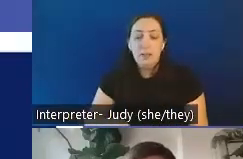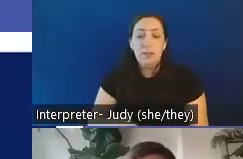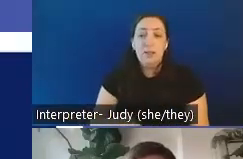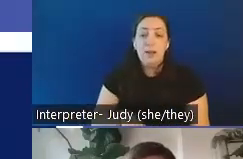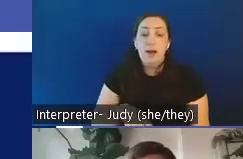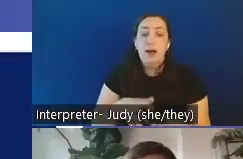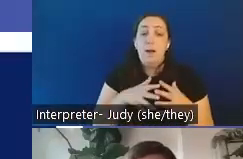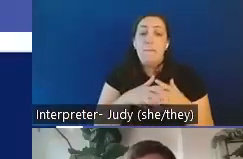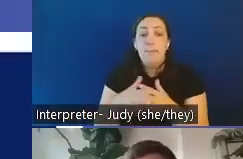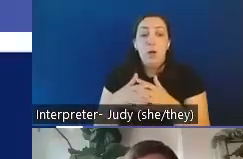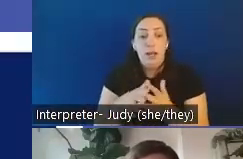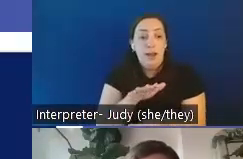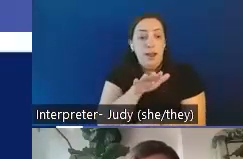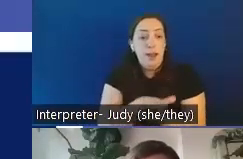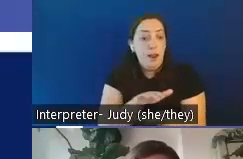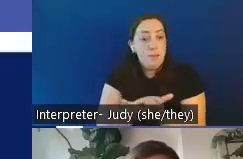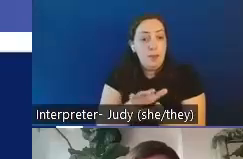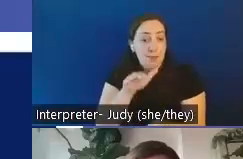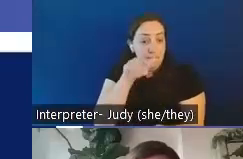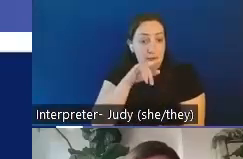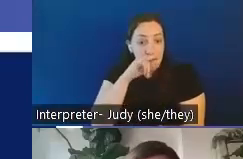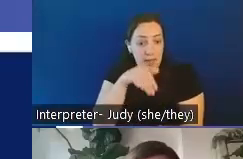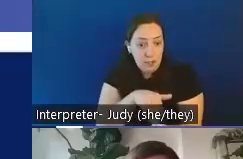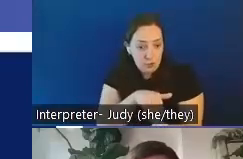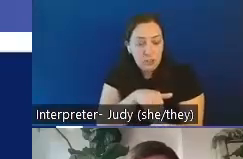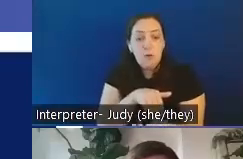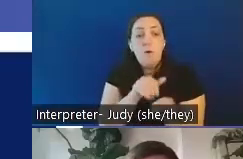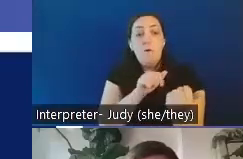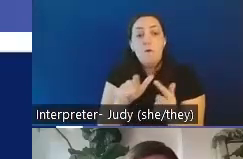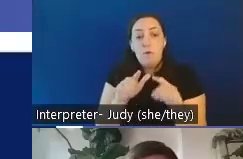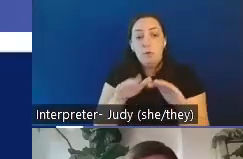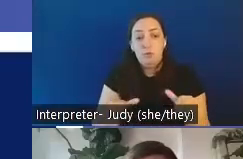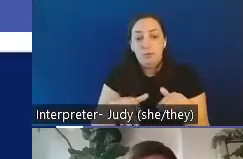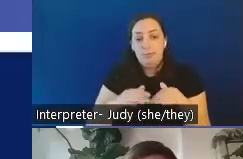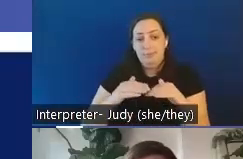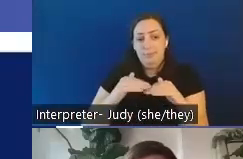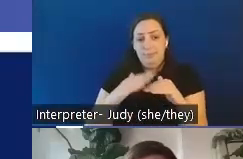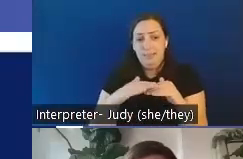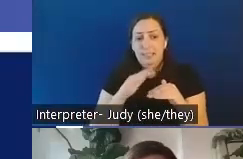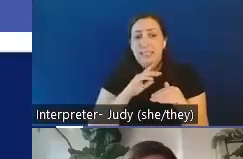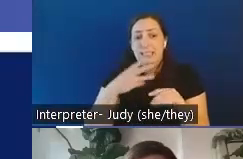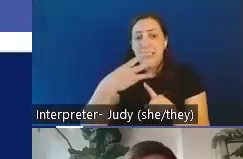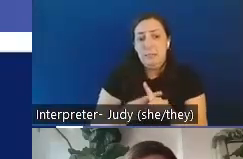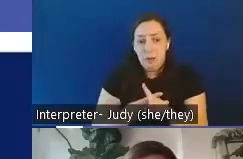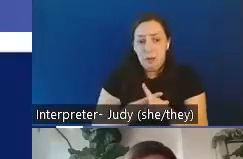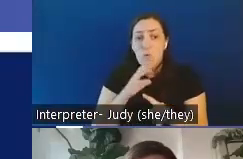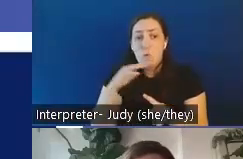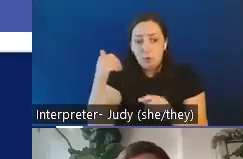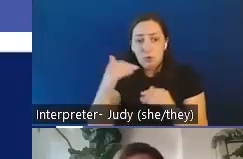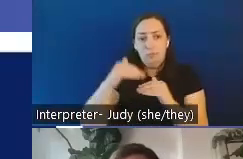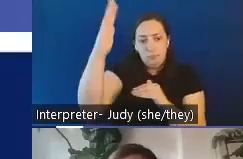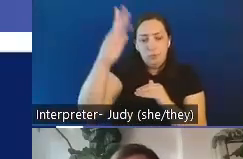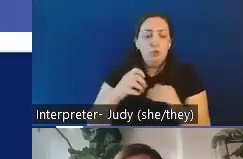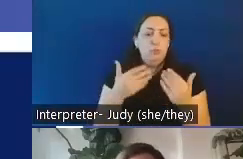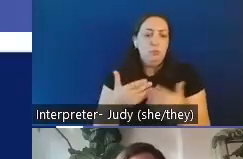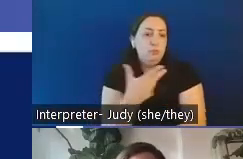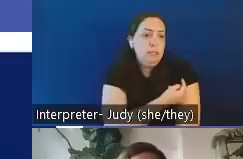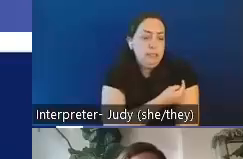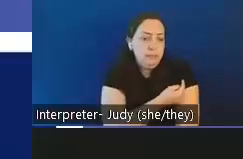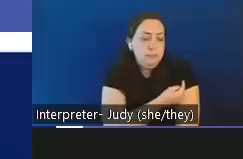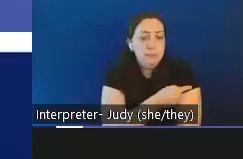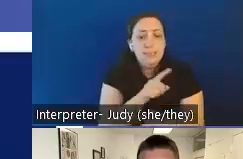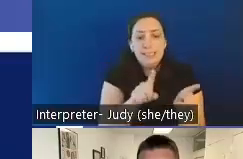has also said all children 6 months and older should be getting this year's updated flu vaccine. The same thing for the American College